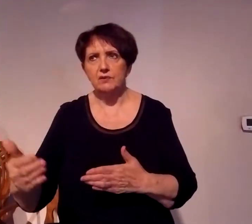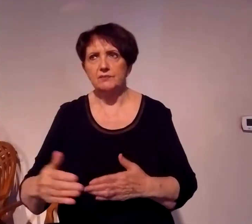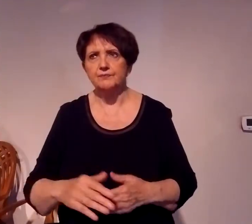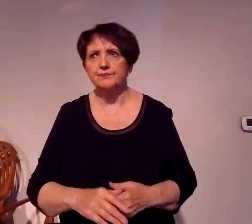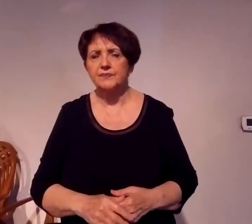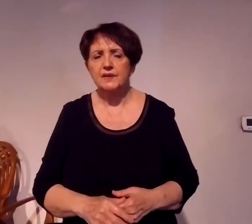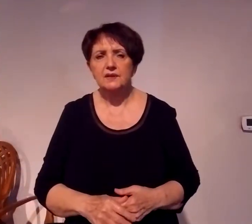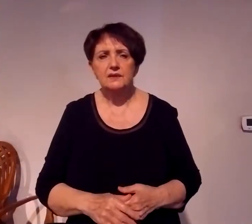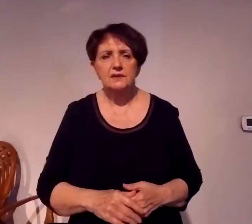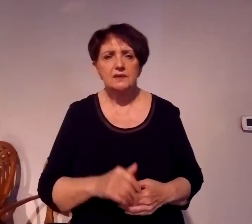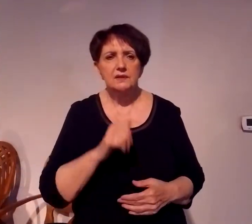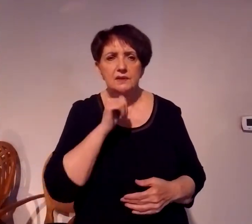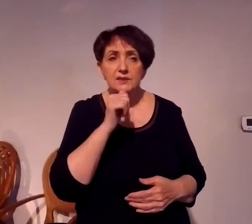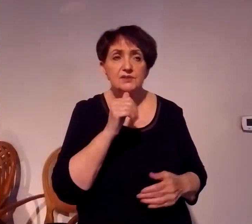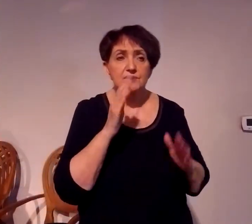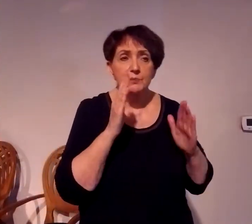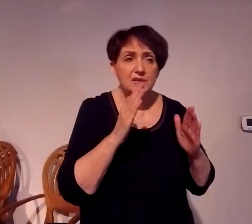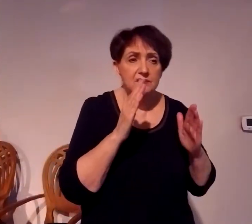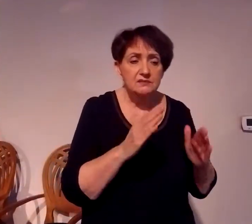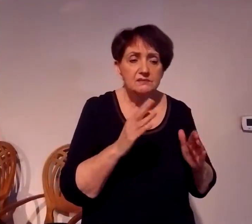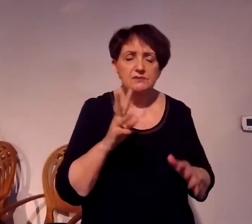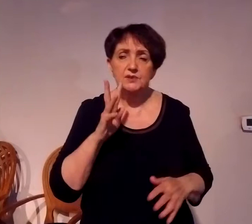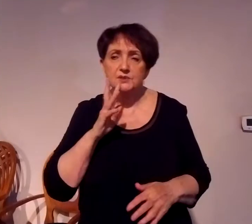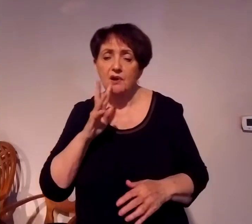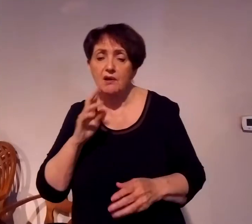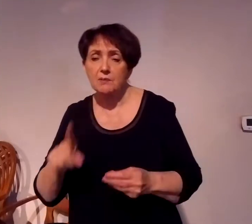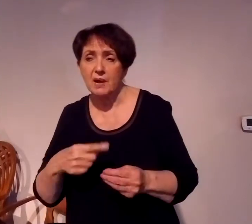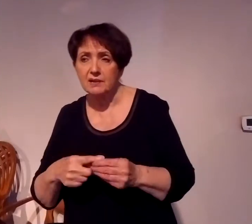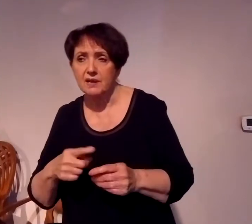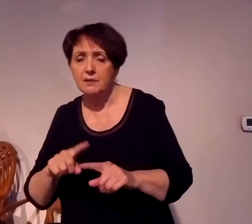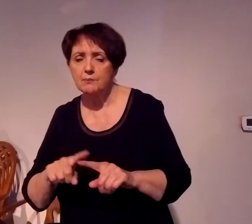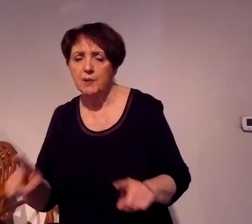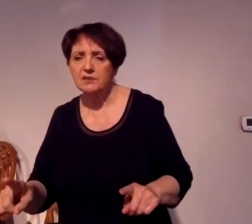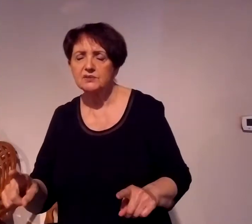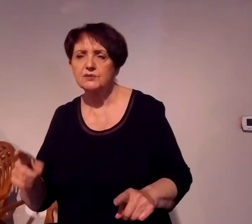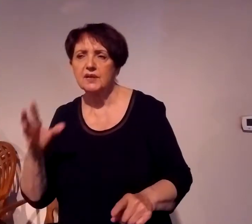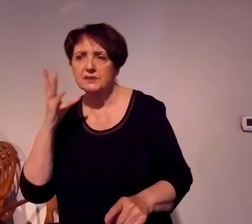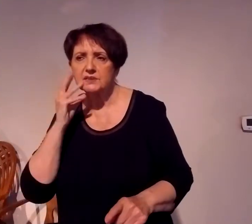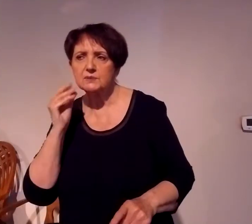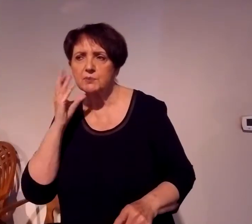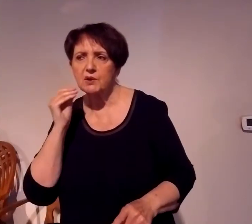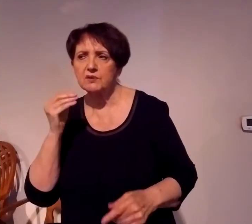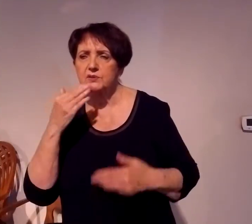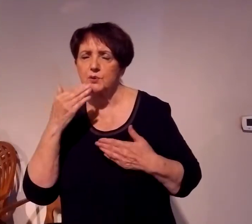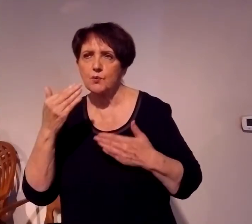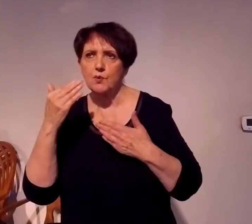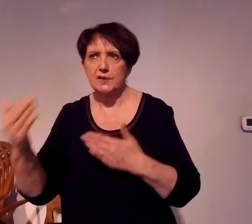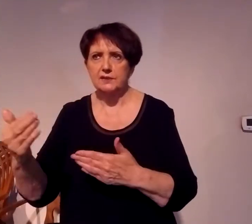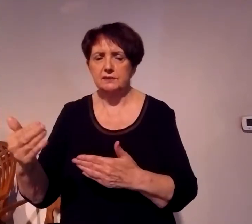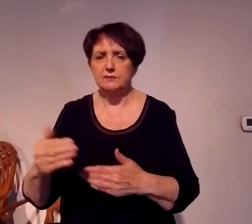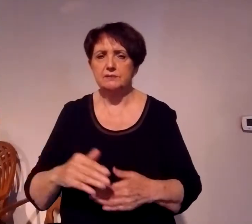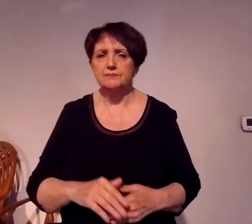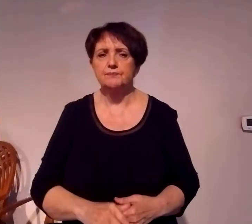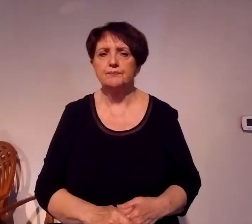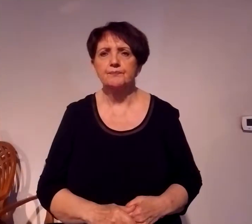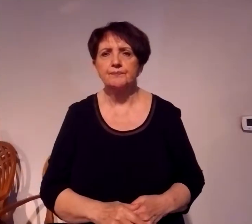to pay attention and speak about it, but to experience that attitude of gratitude.